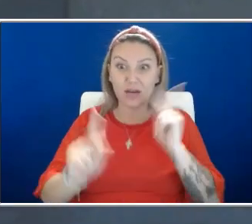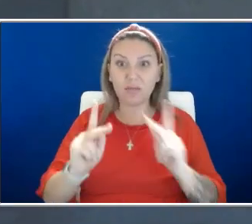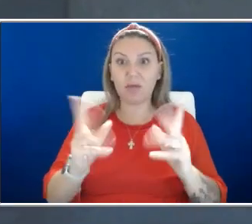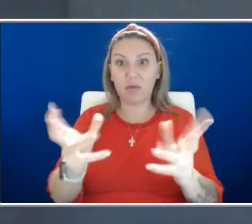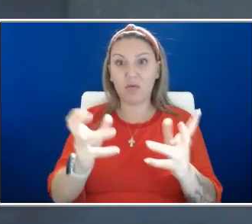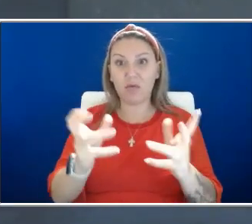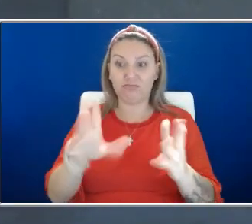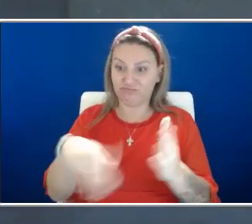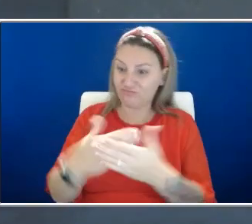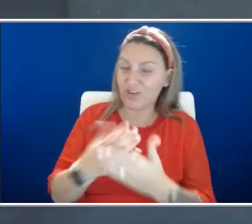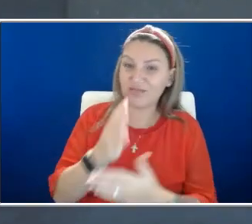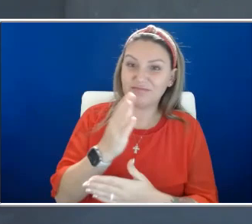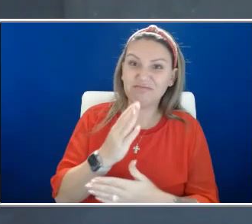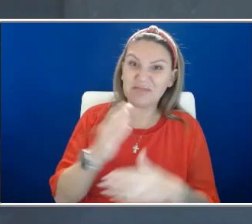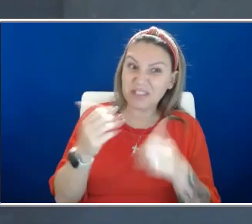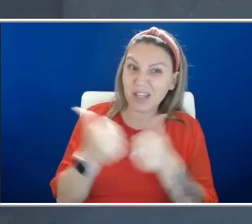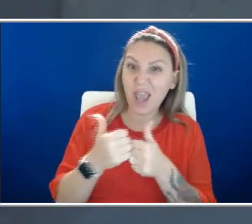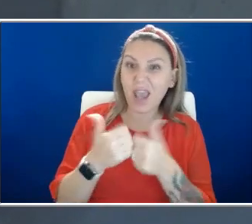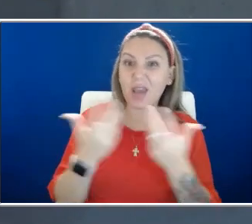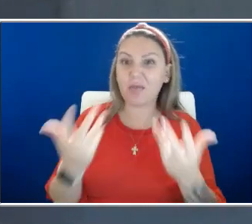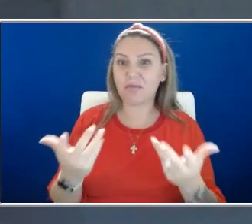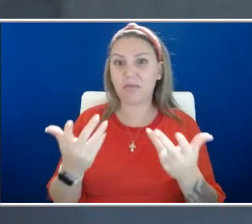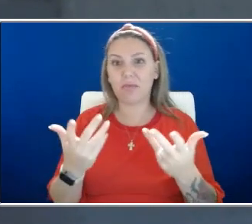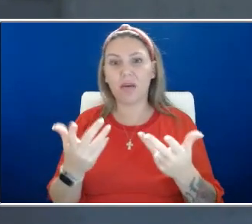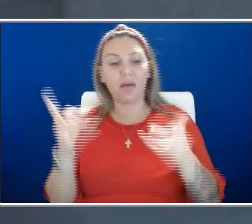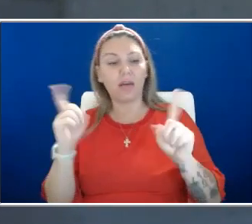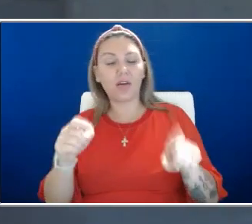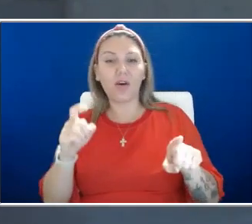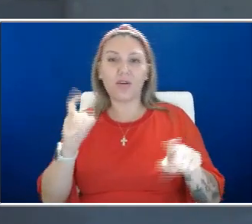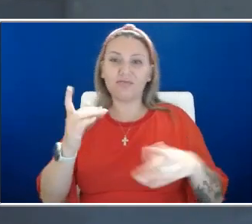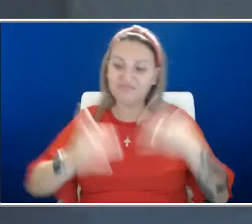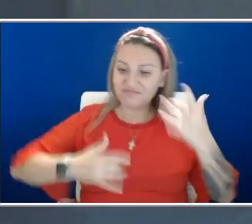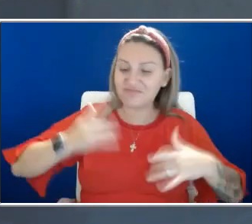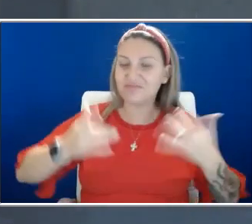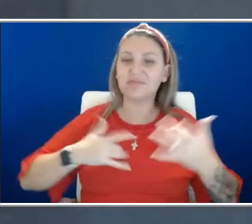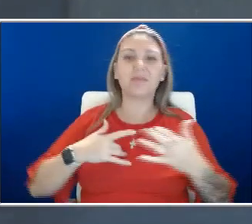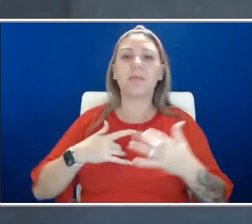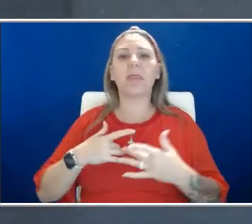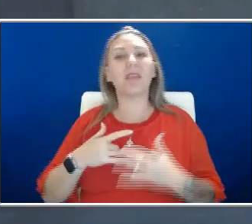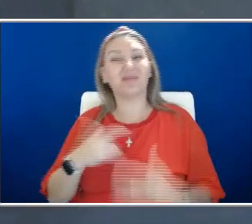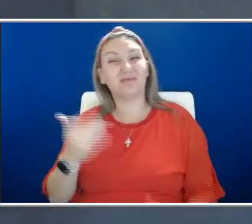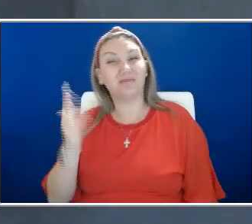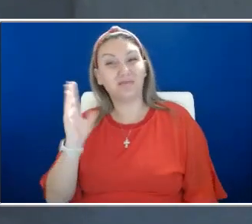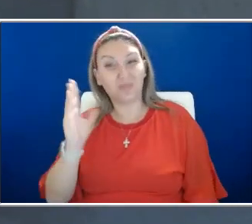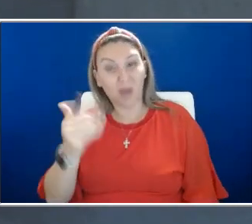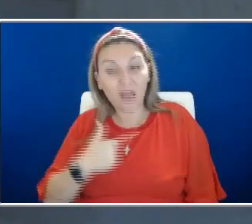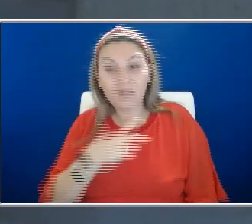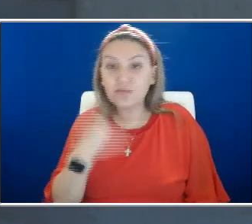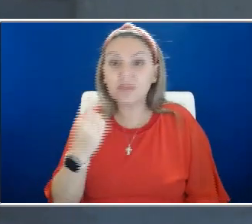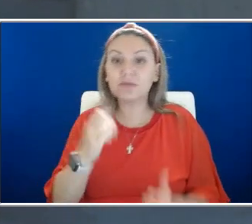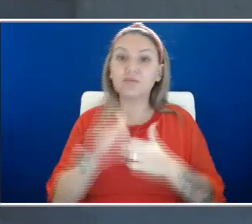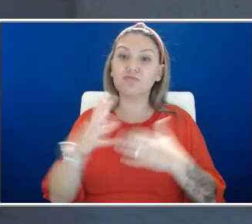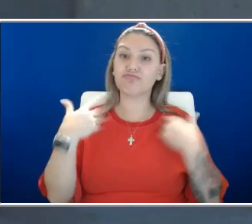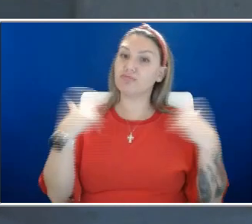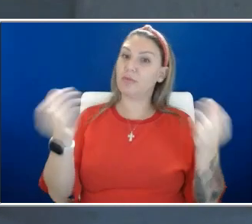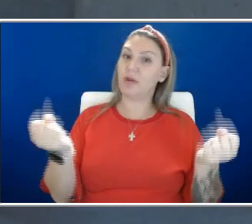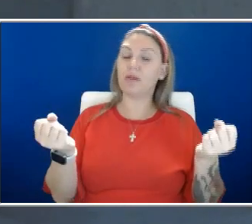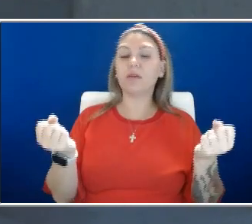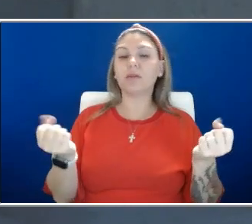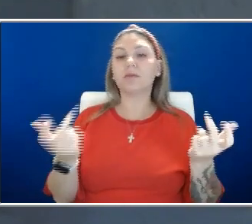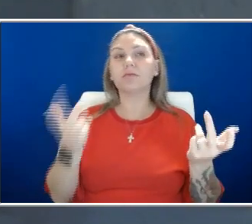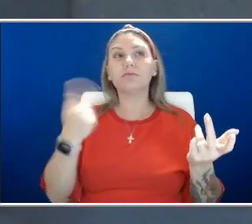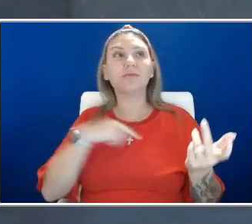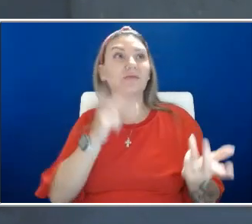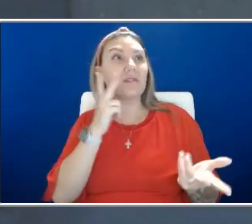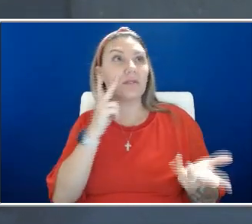want to go be entertained, so they'll take a bit of a risk sometimes with their health. So we've seen